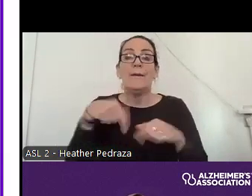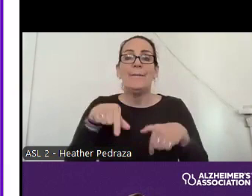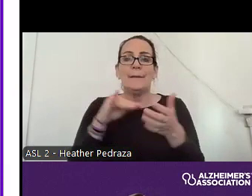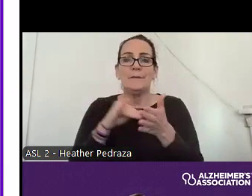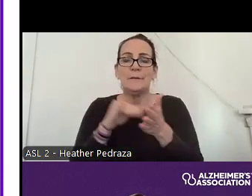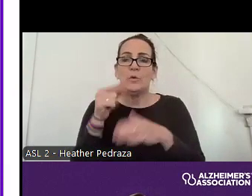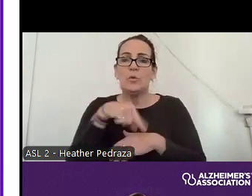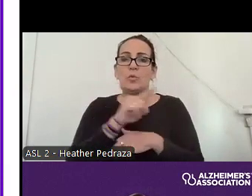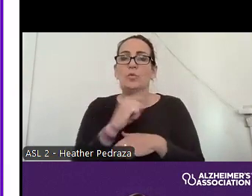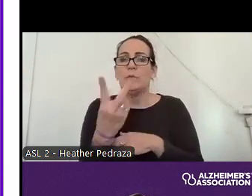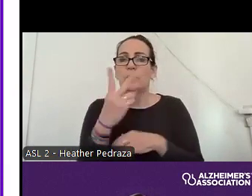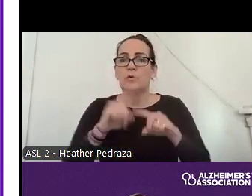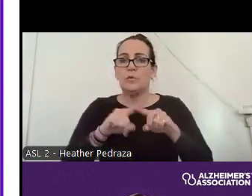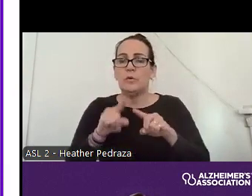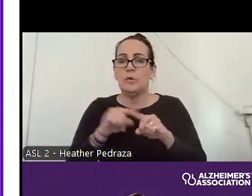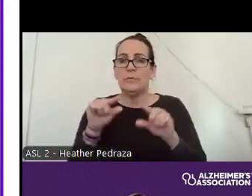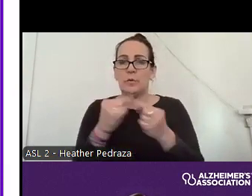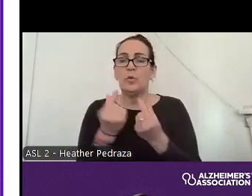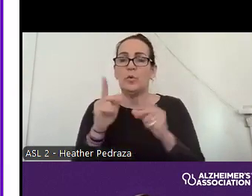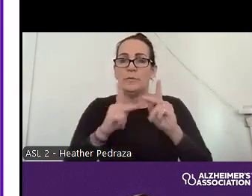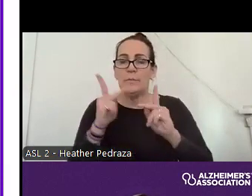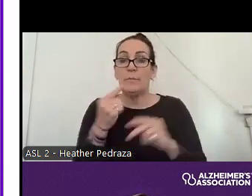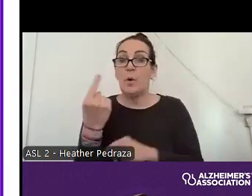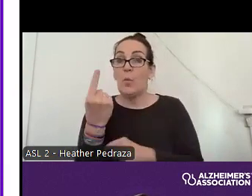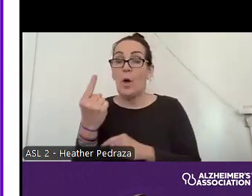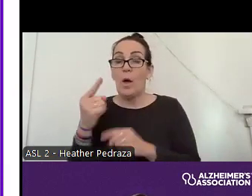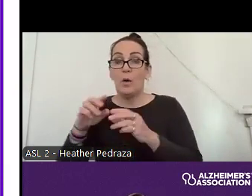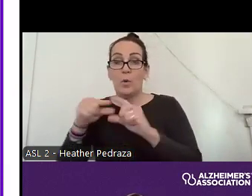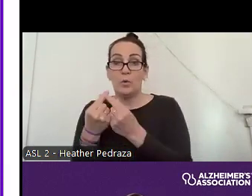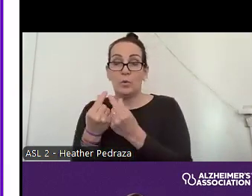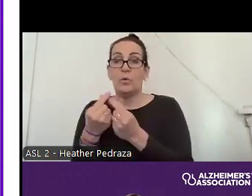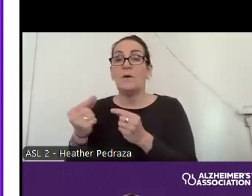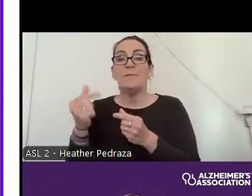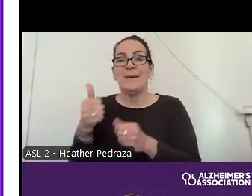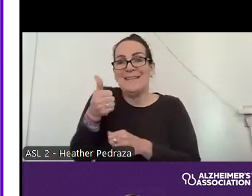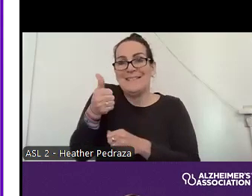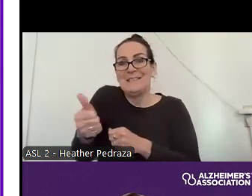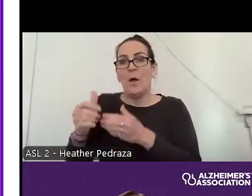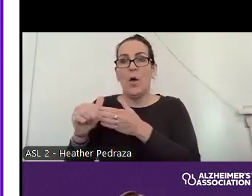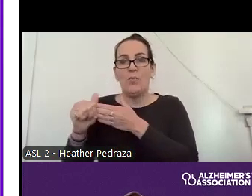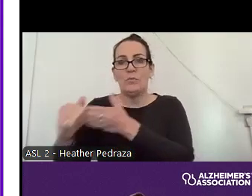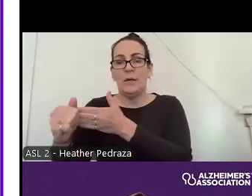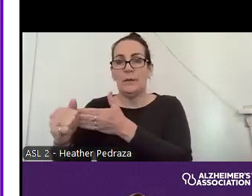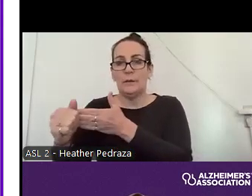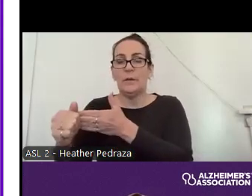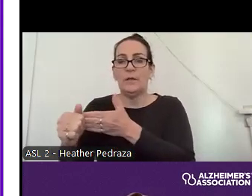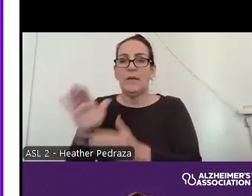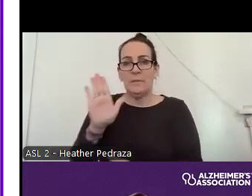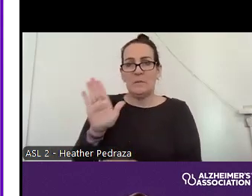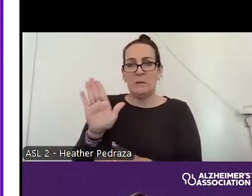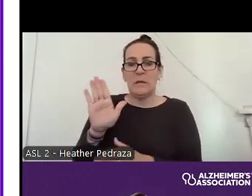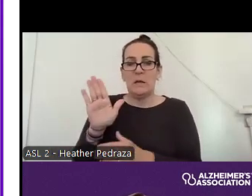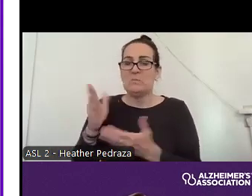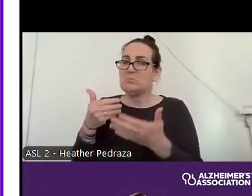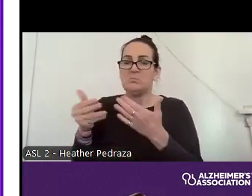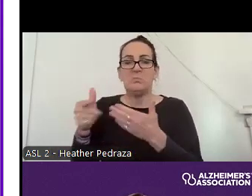of people. One group was a self-guided, meaning that it was really just up to the participants to take what